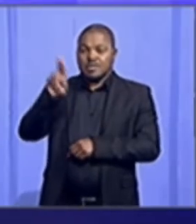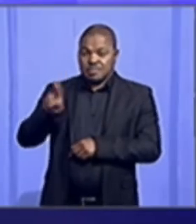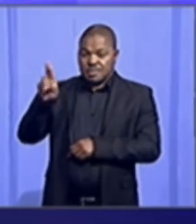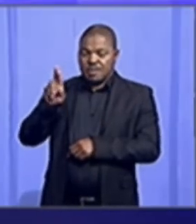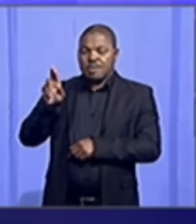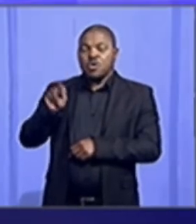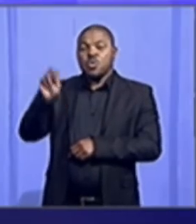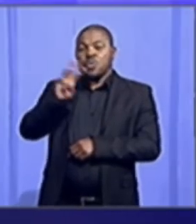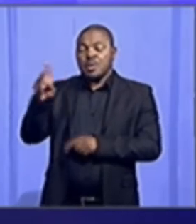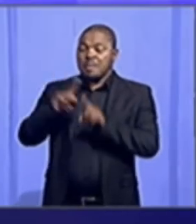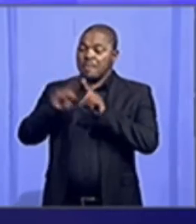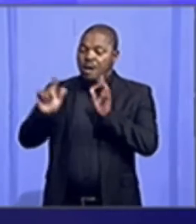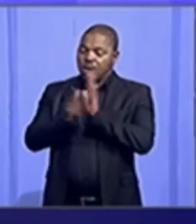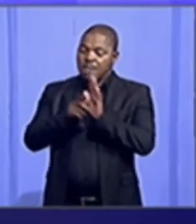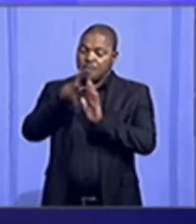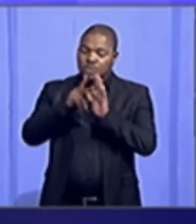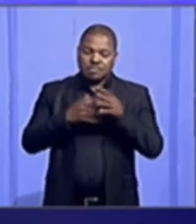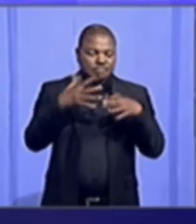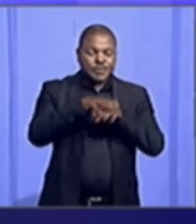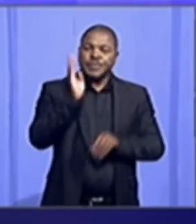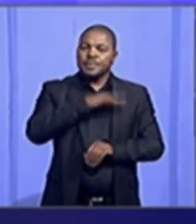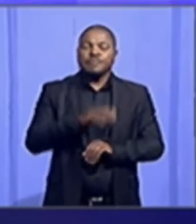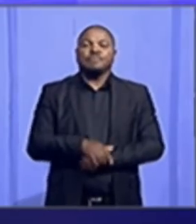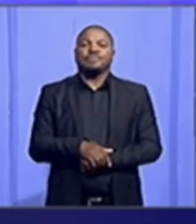o so sebetse ka ho phethahala.